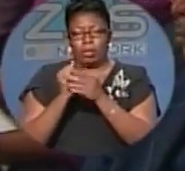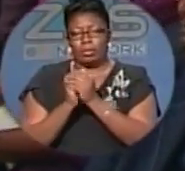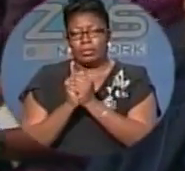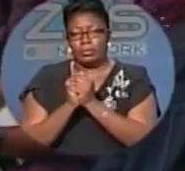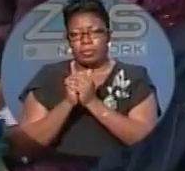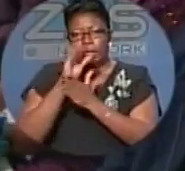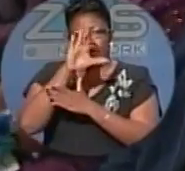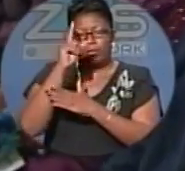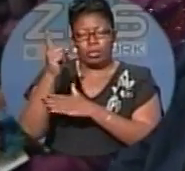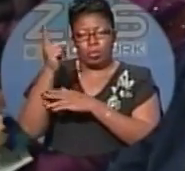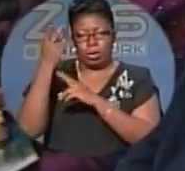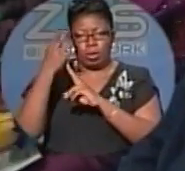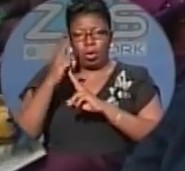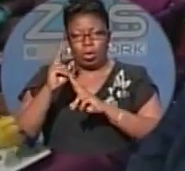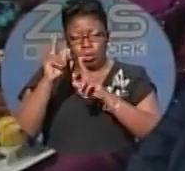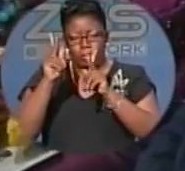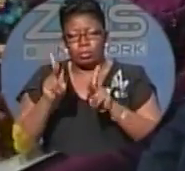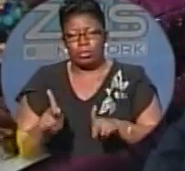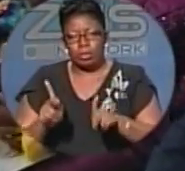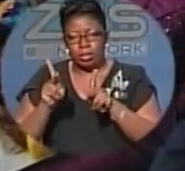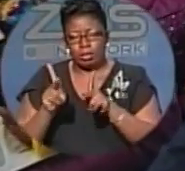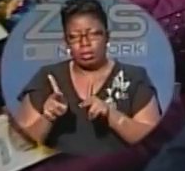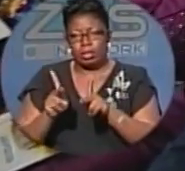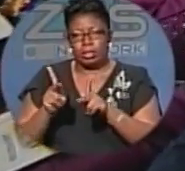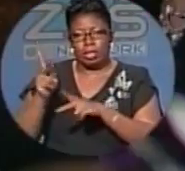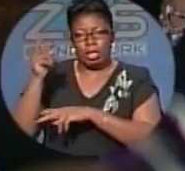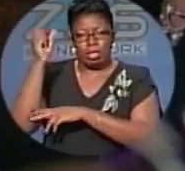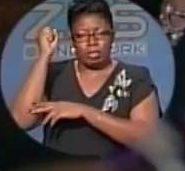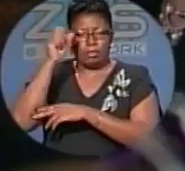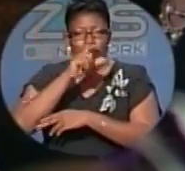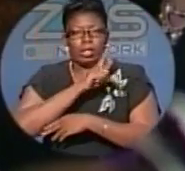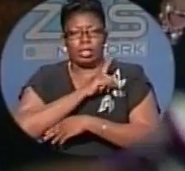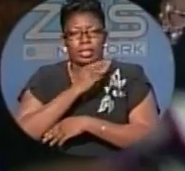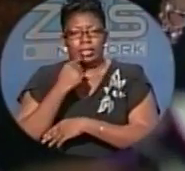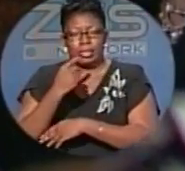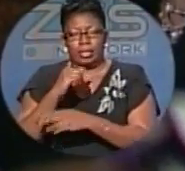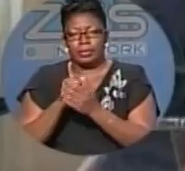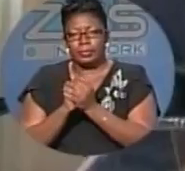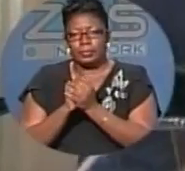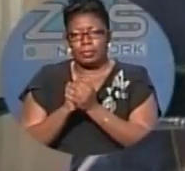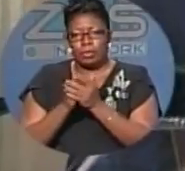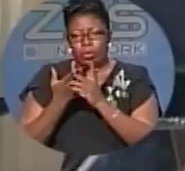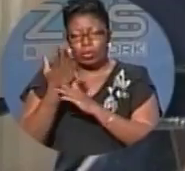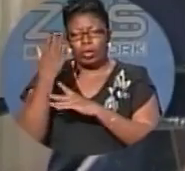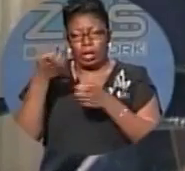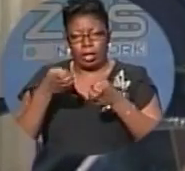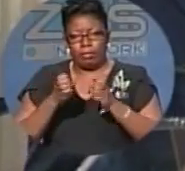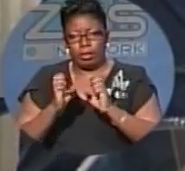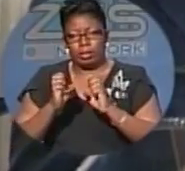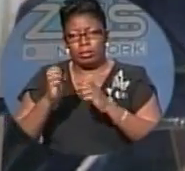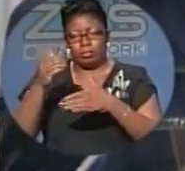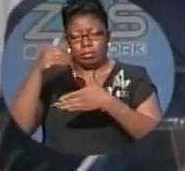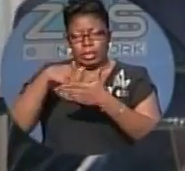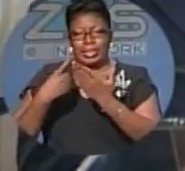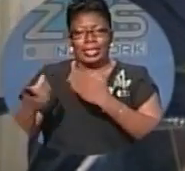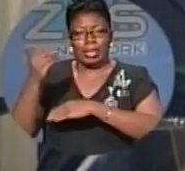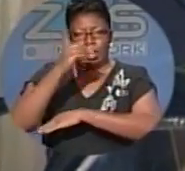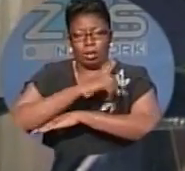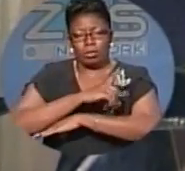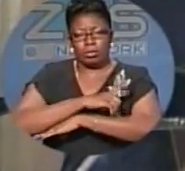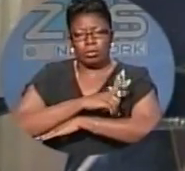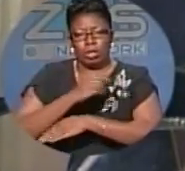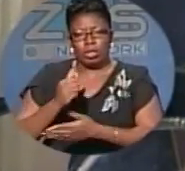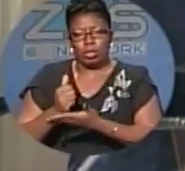51 honorees was State Finance Minister Shivargo Lang. Through your efforts, day in and day out, you've helped